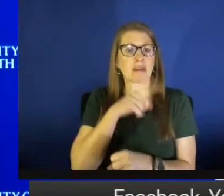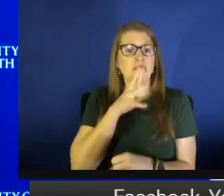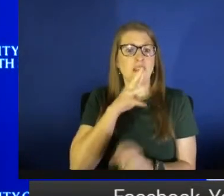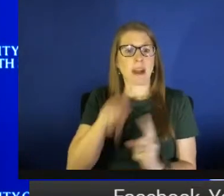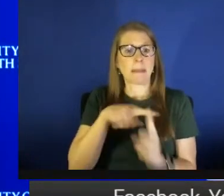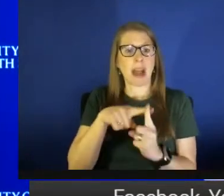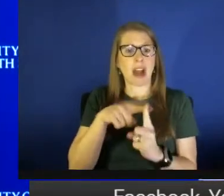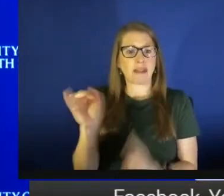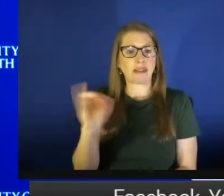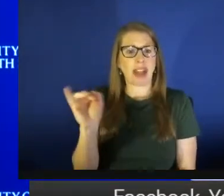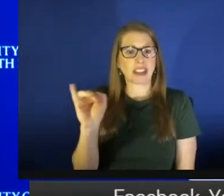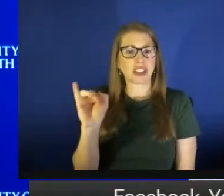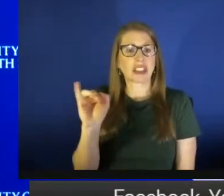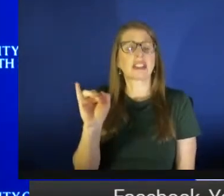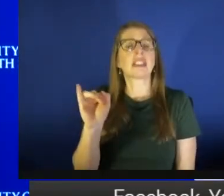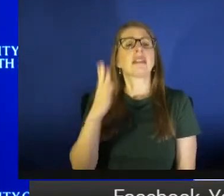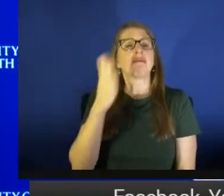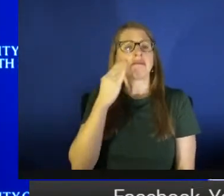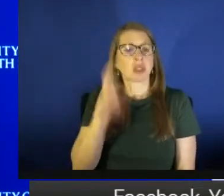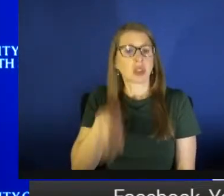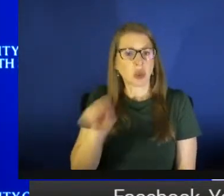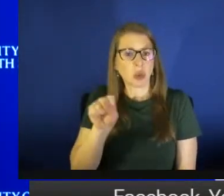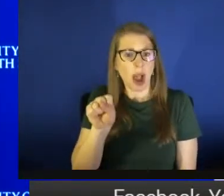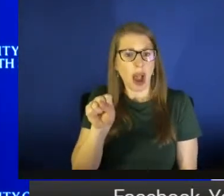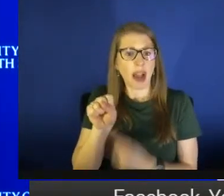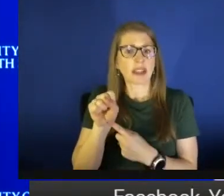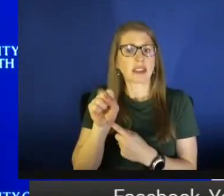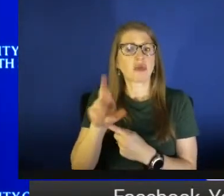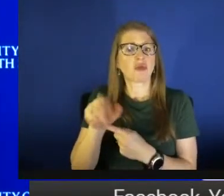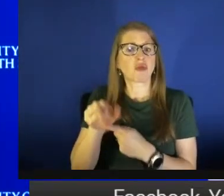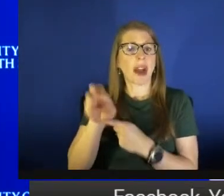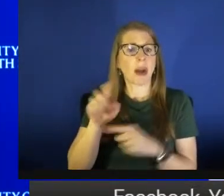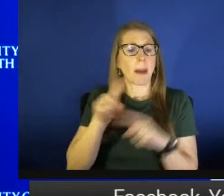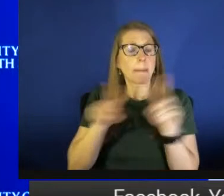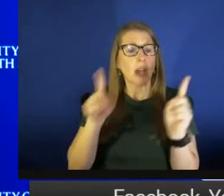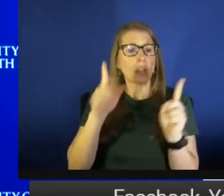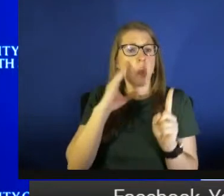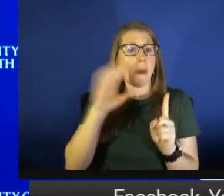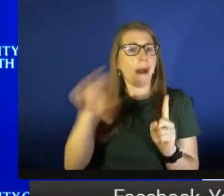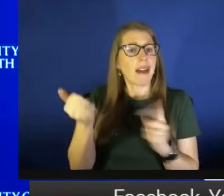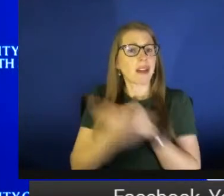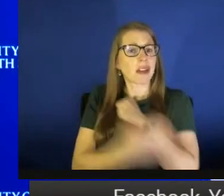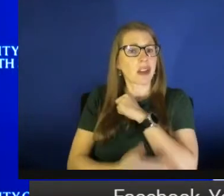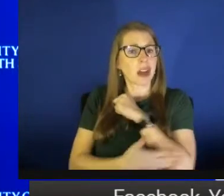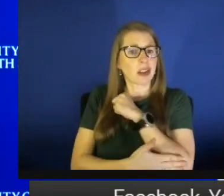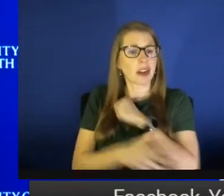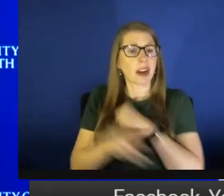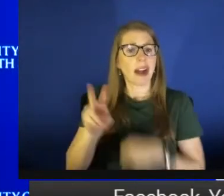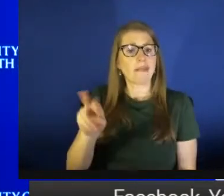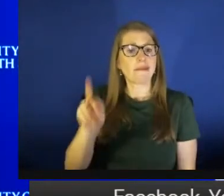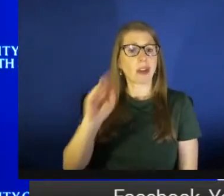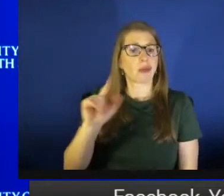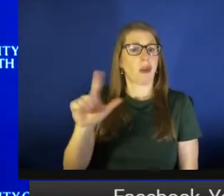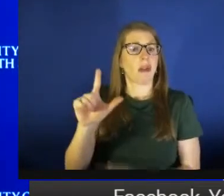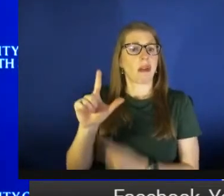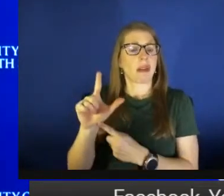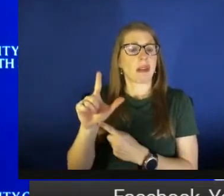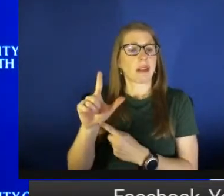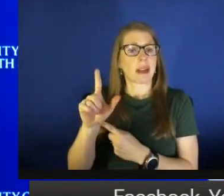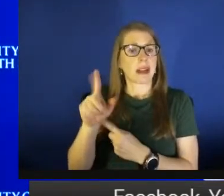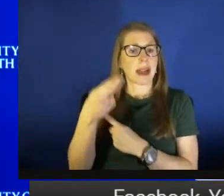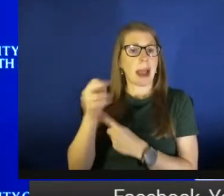We know in the United States it's rare, but we know in other countries there are viral forms of hepatitis, most